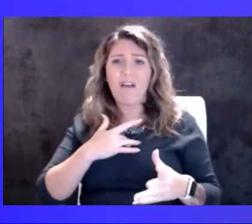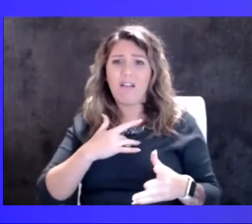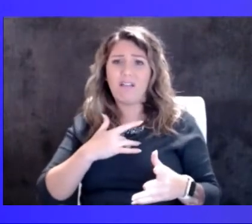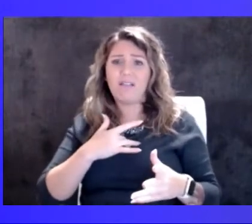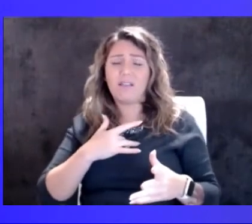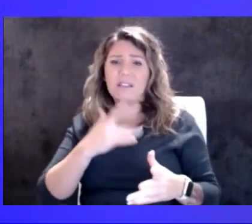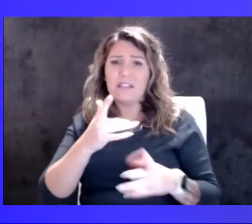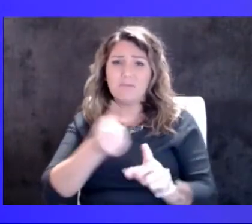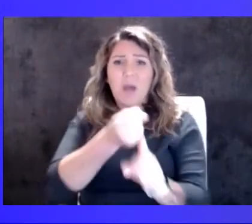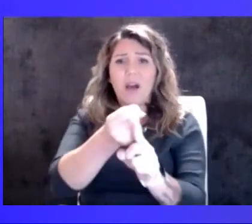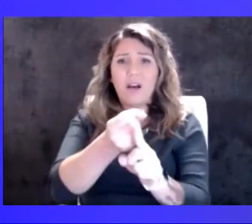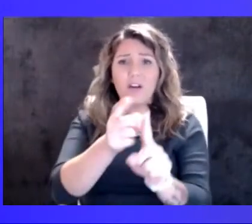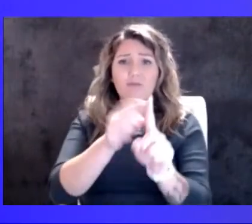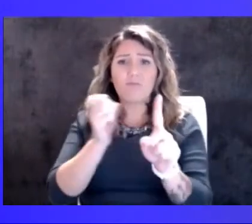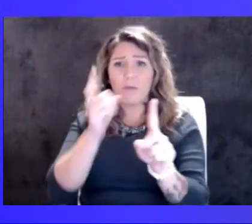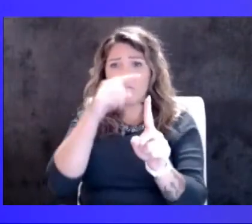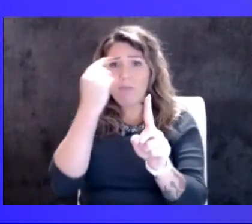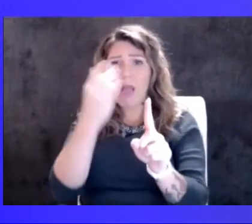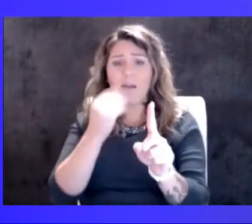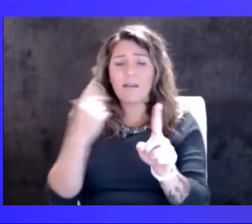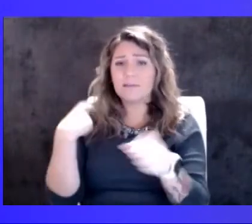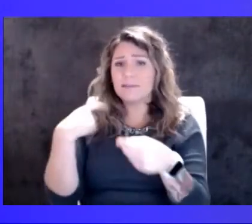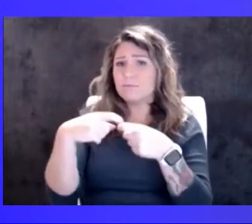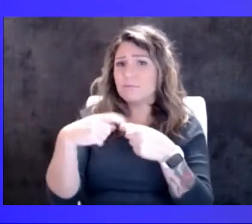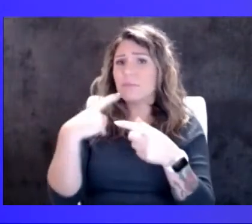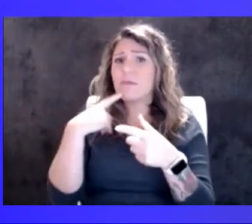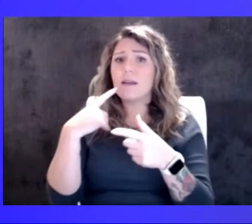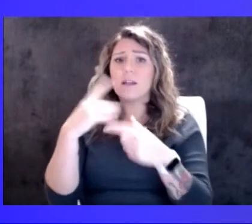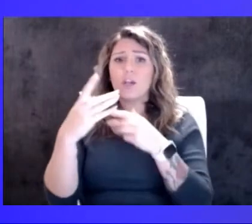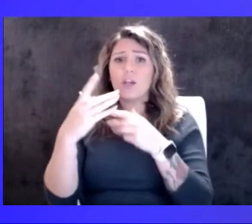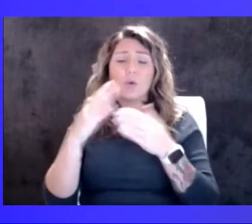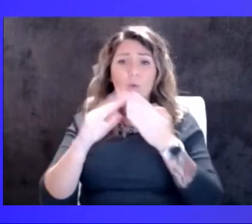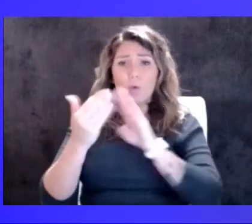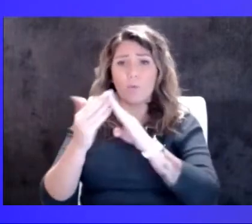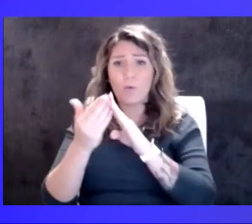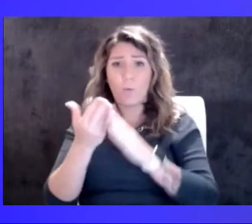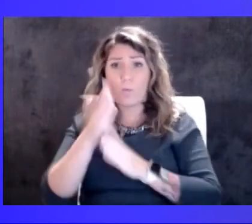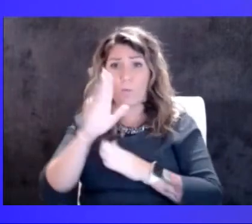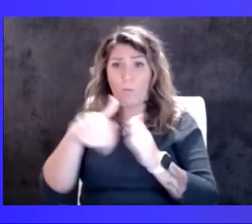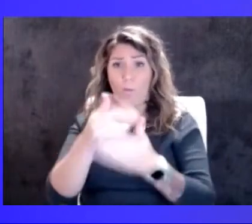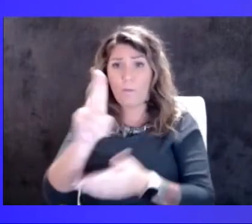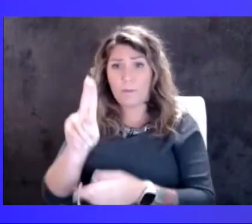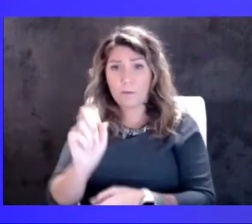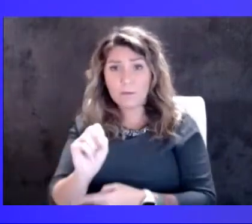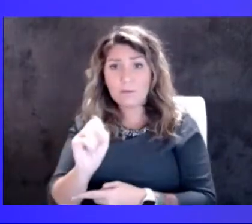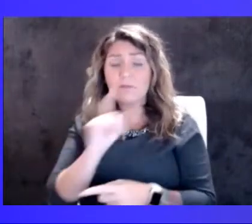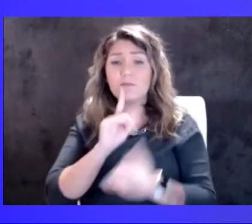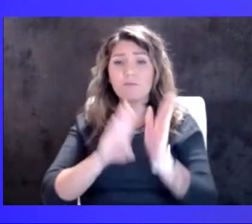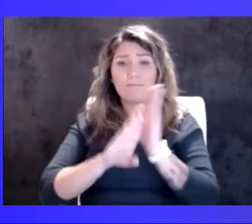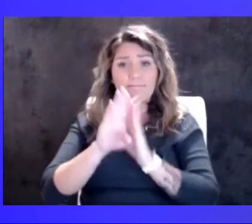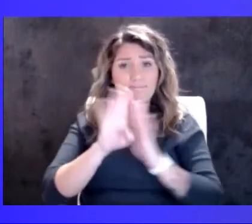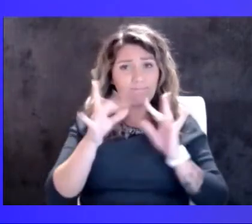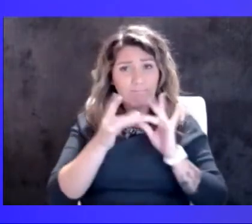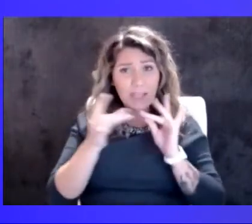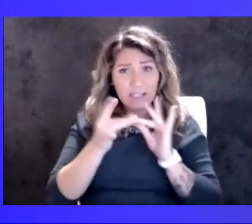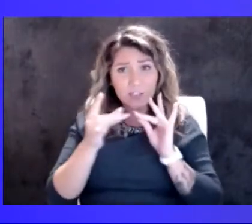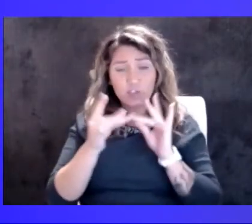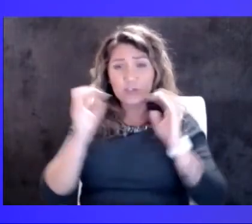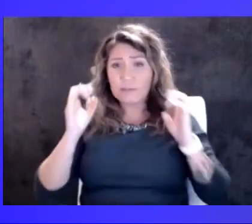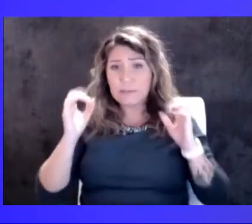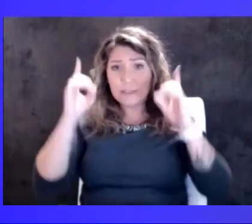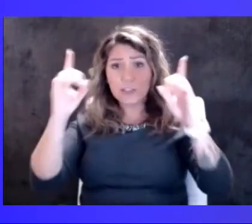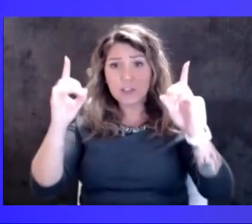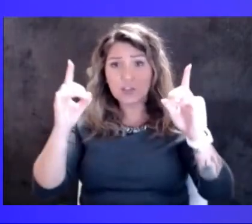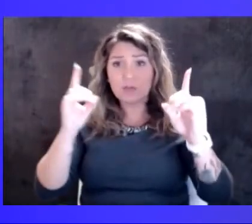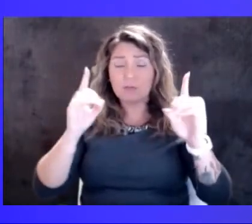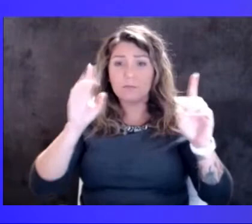Hispanic communities across the United States. And so developing messaging and education that directly